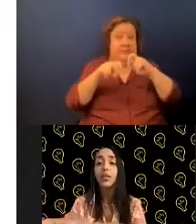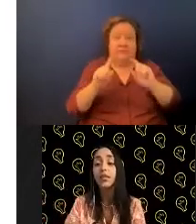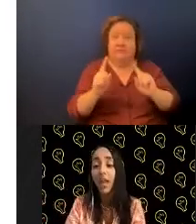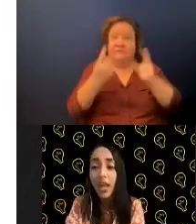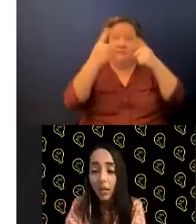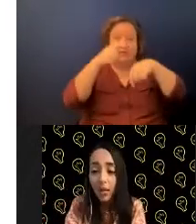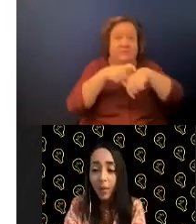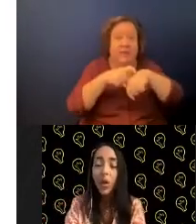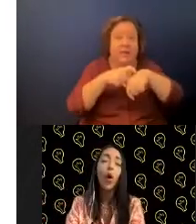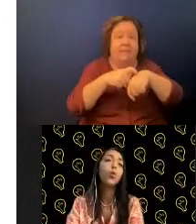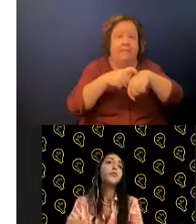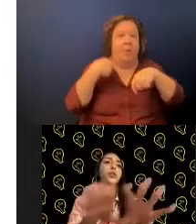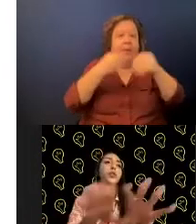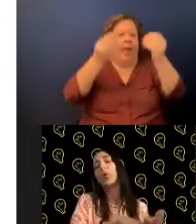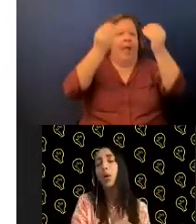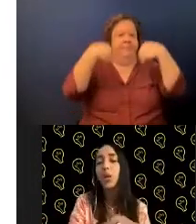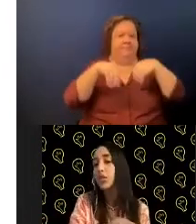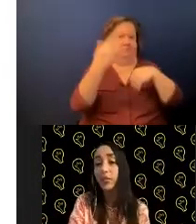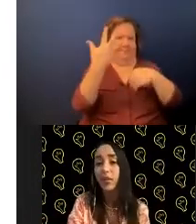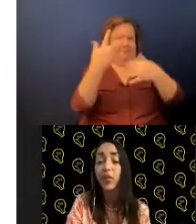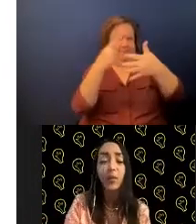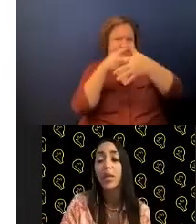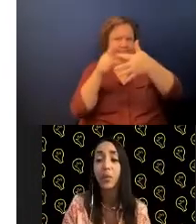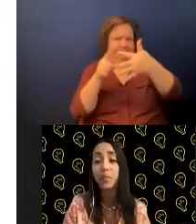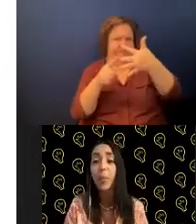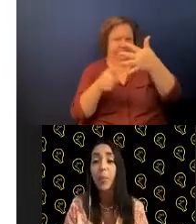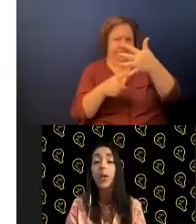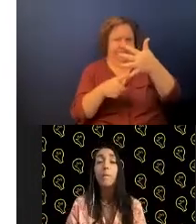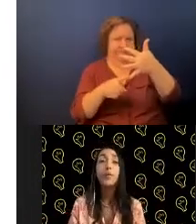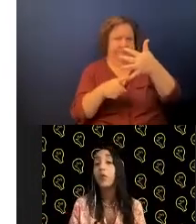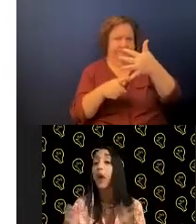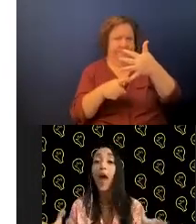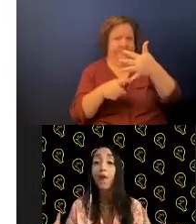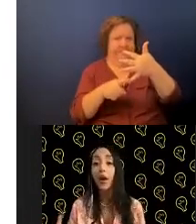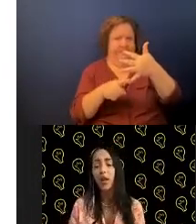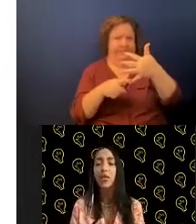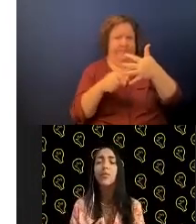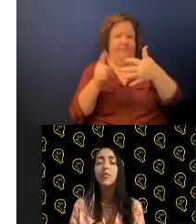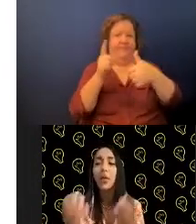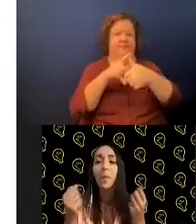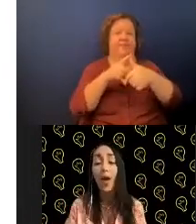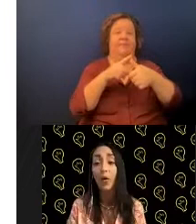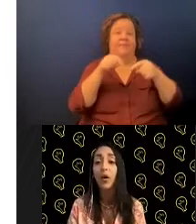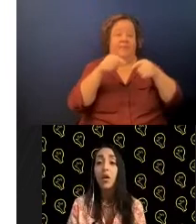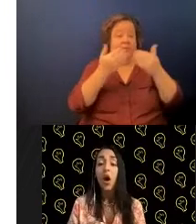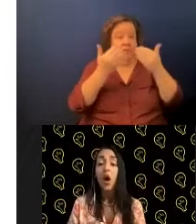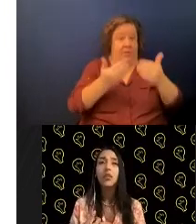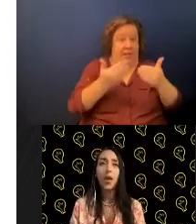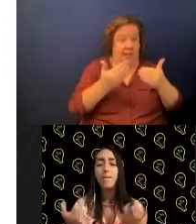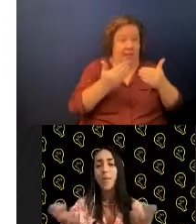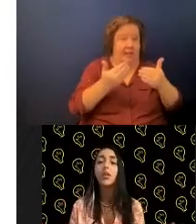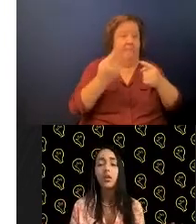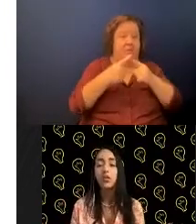for today, not only for the program we conducted in the Dominican Republic, but forever. And I think this is the power of